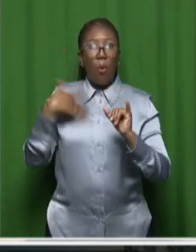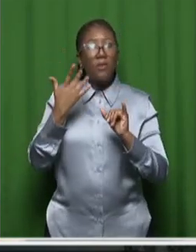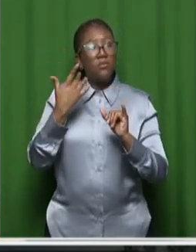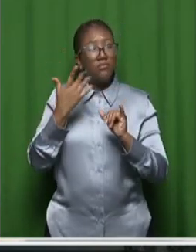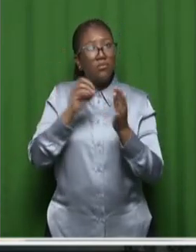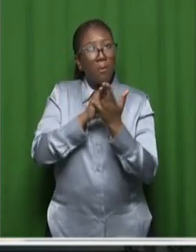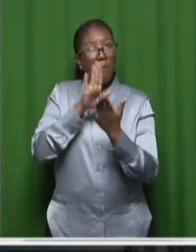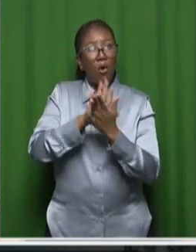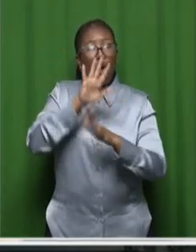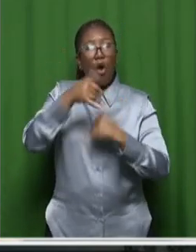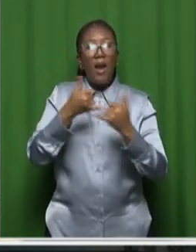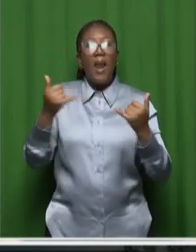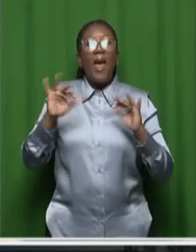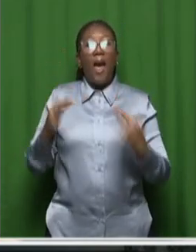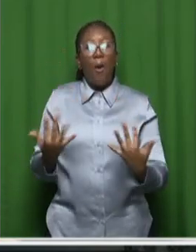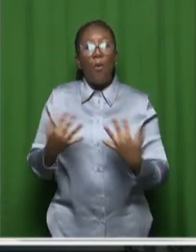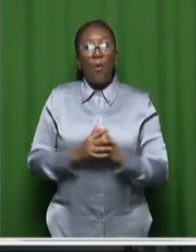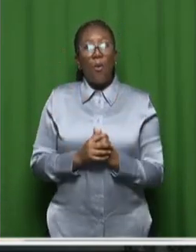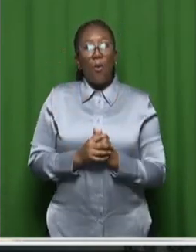the checklist for that.